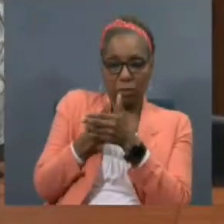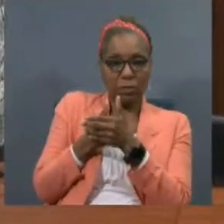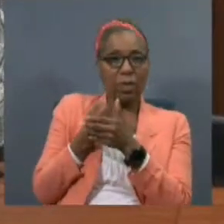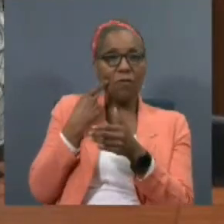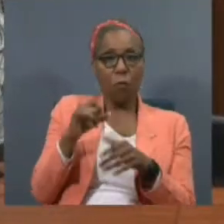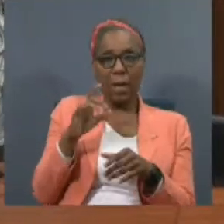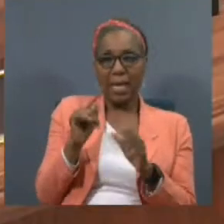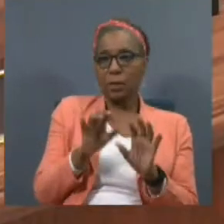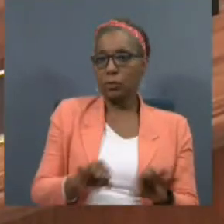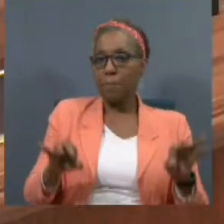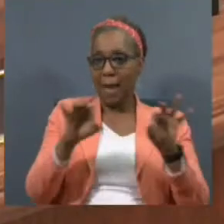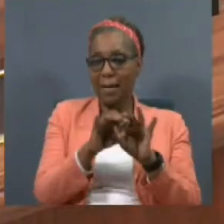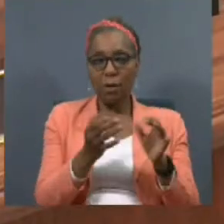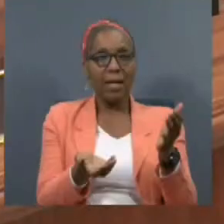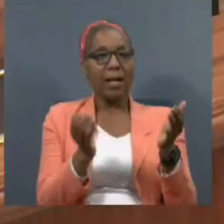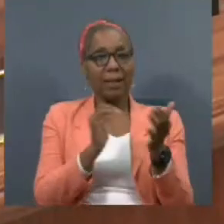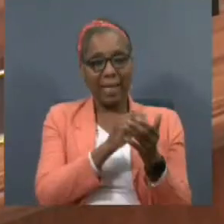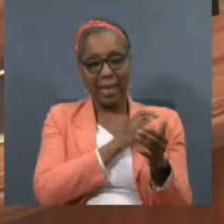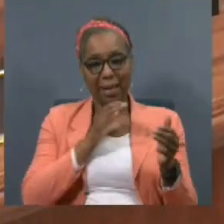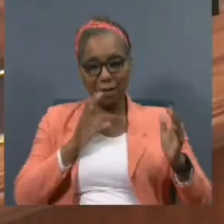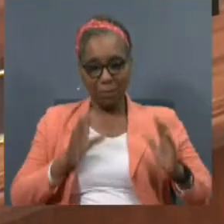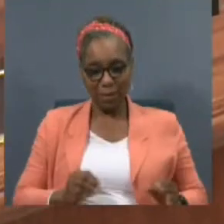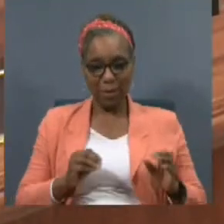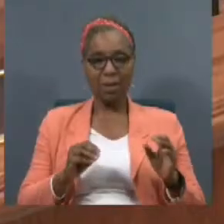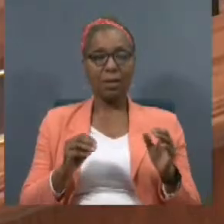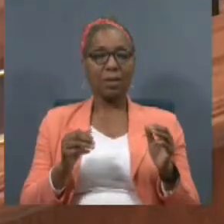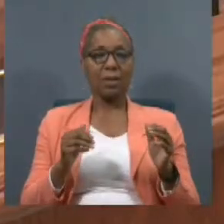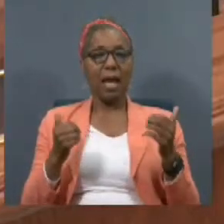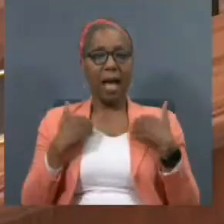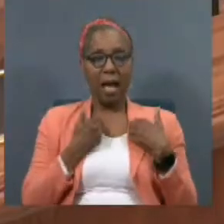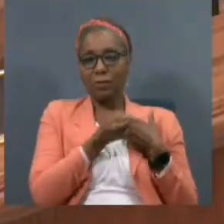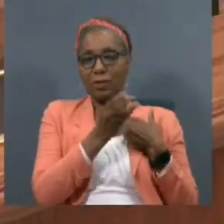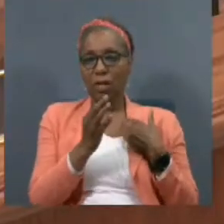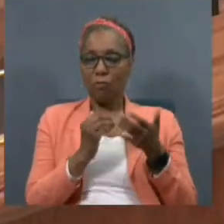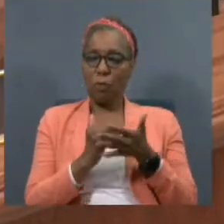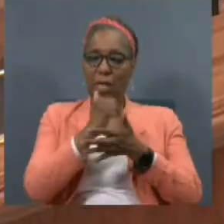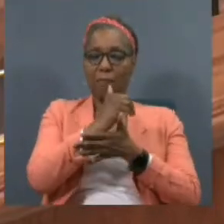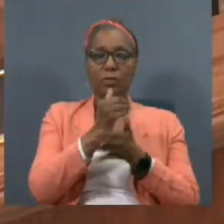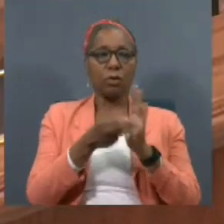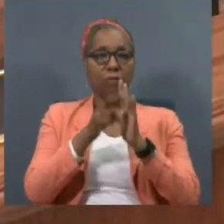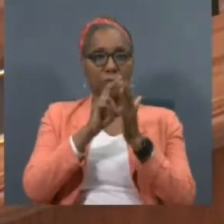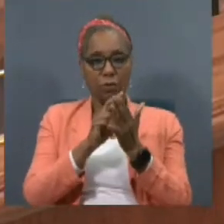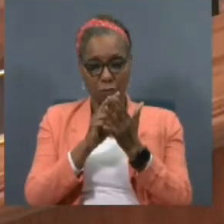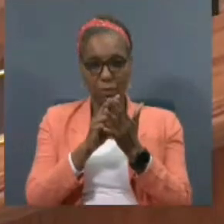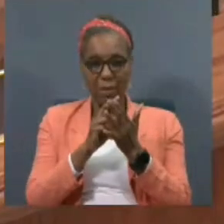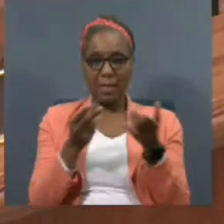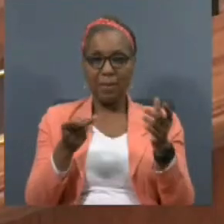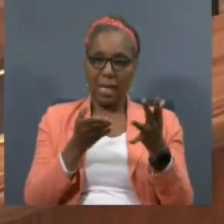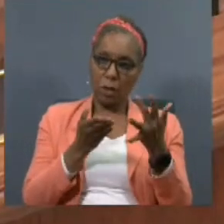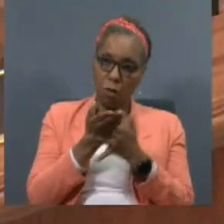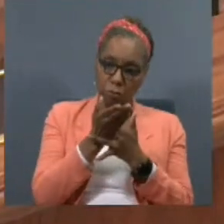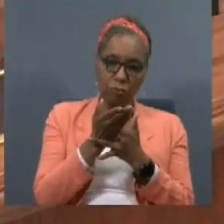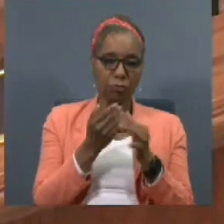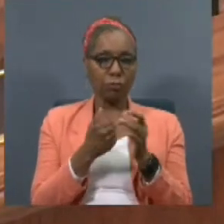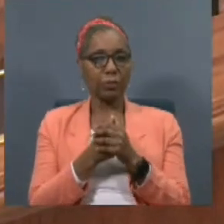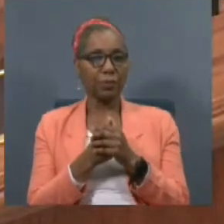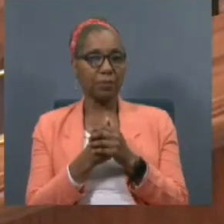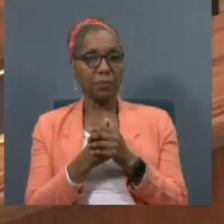matter? Again, Commissioner, there are several levels of review that this goes through,